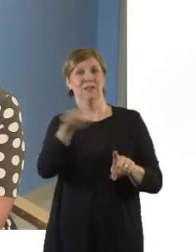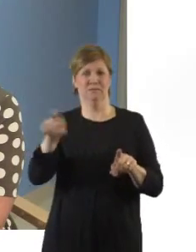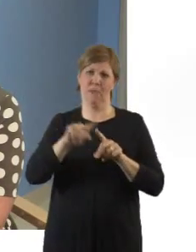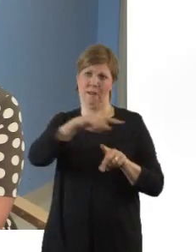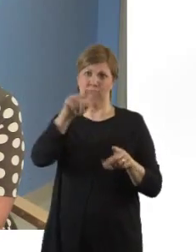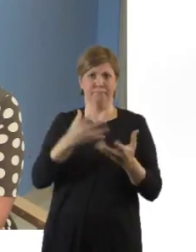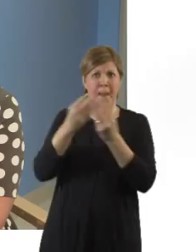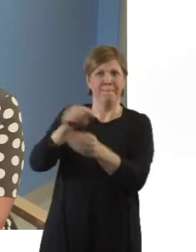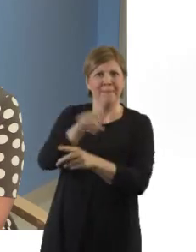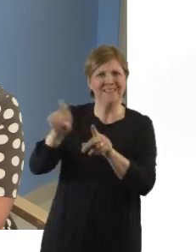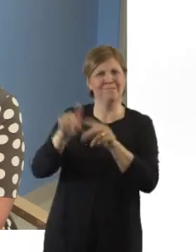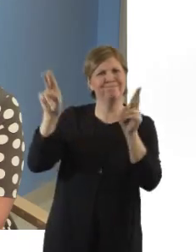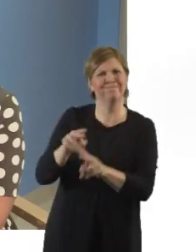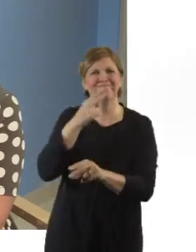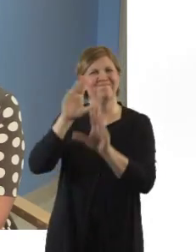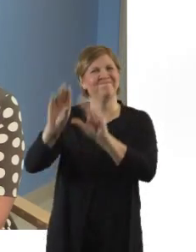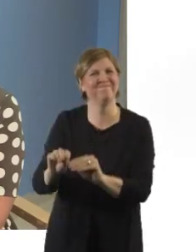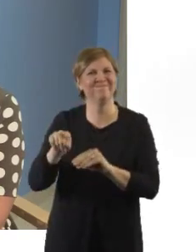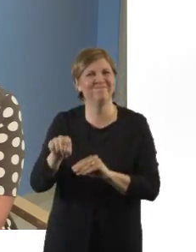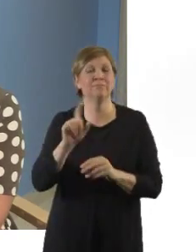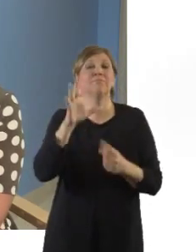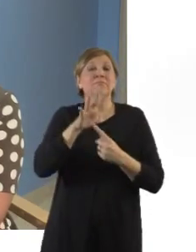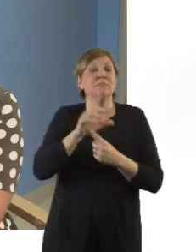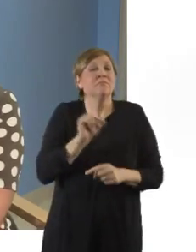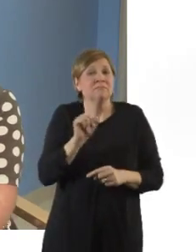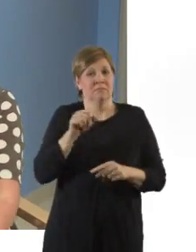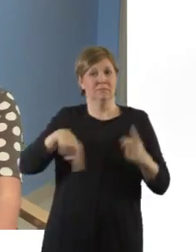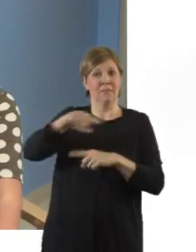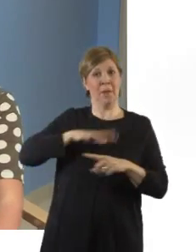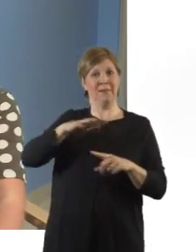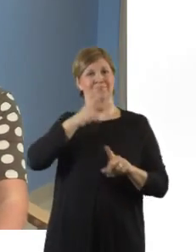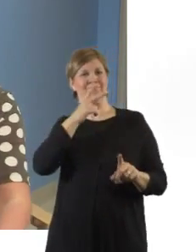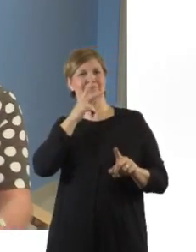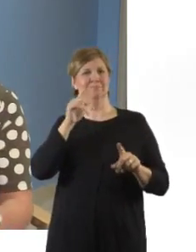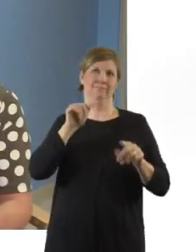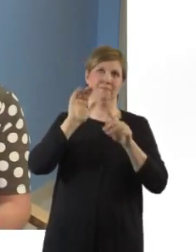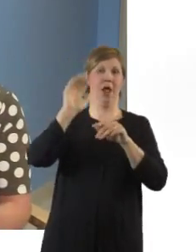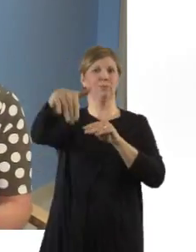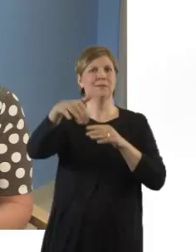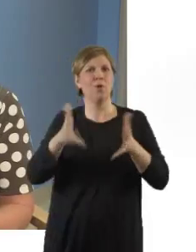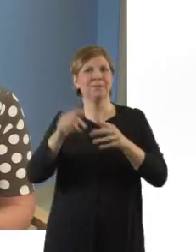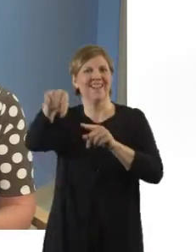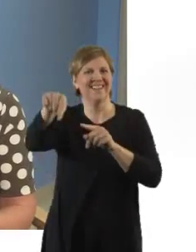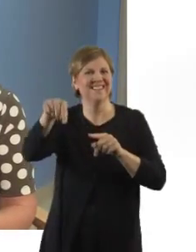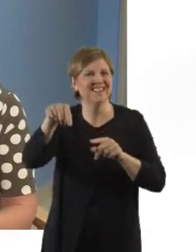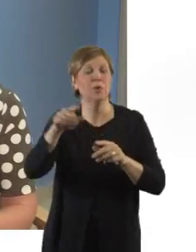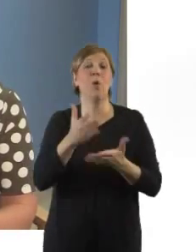vital that the family smoke outside of the home to protect the baby from the dangers of second-hand smoke and cot